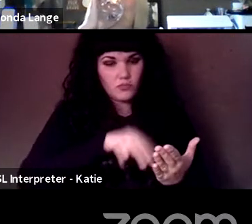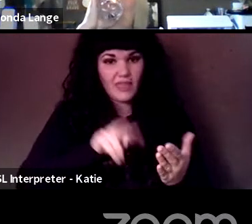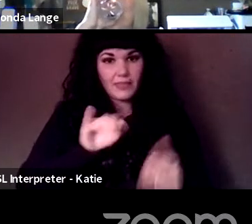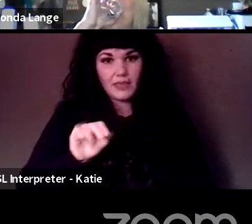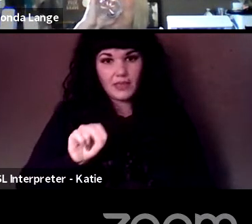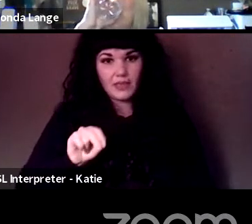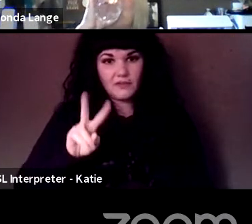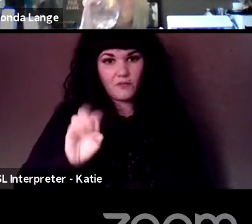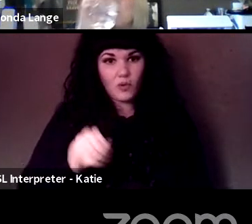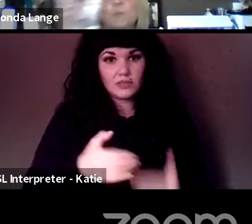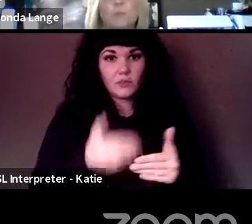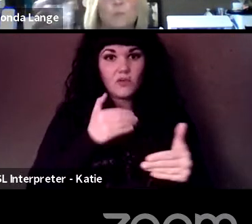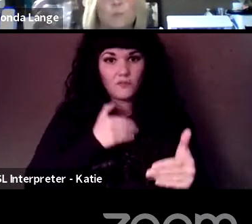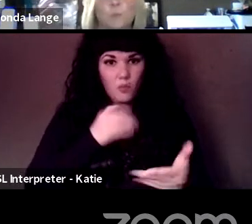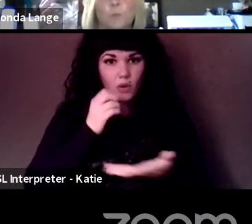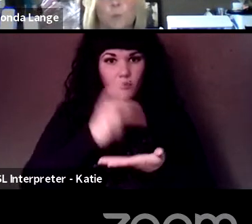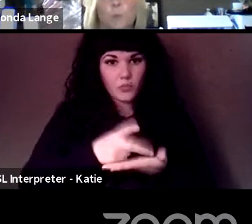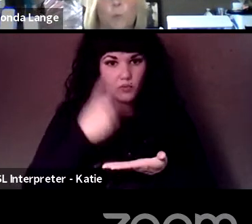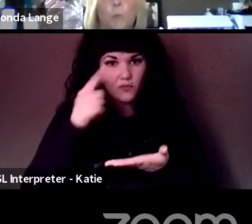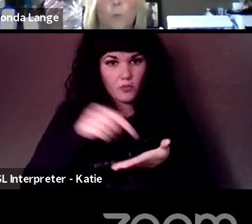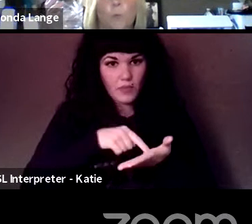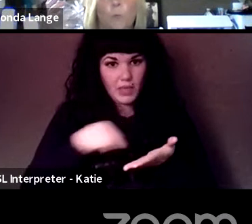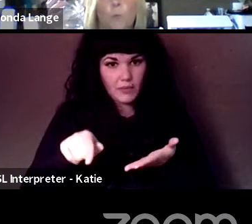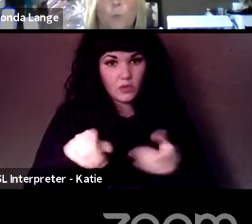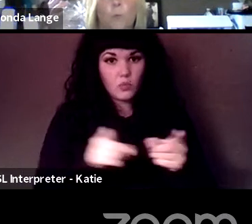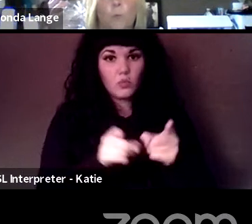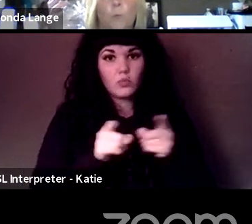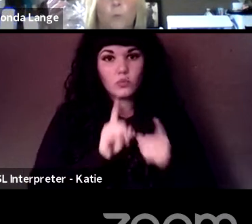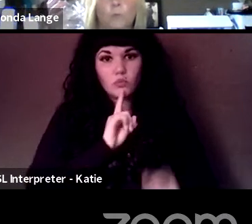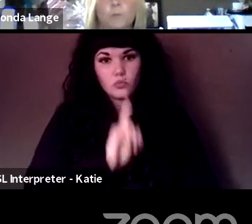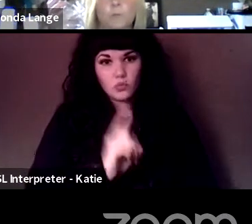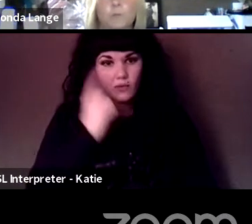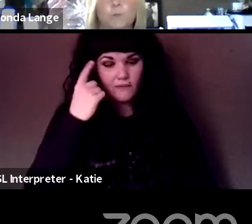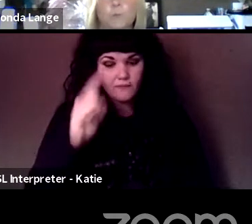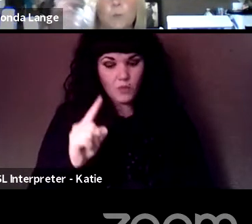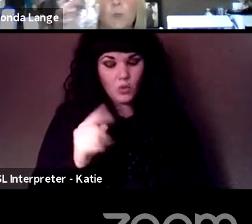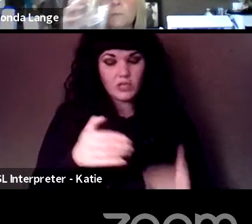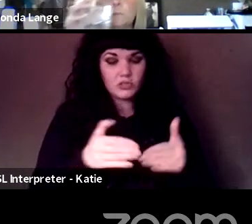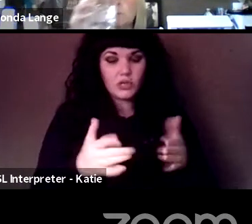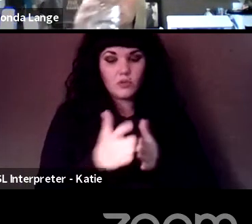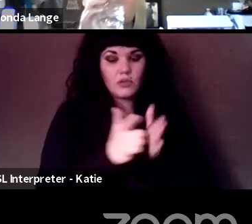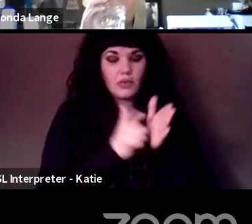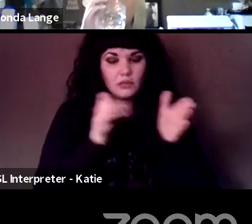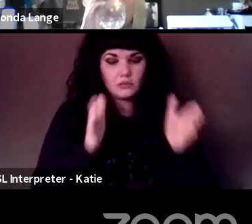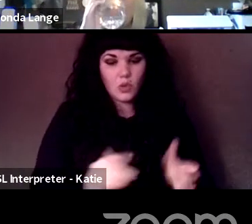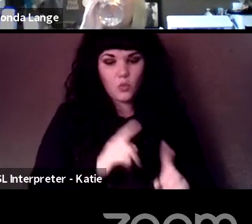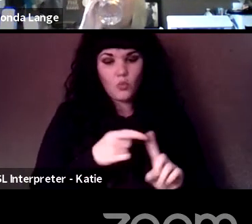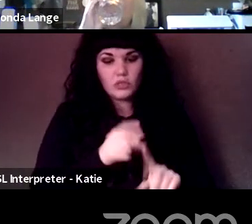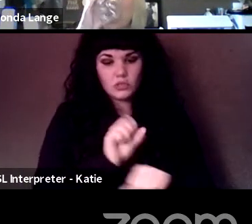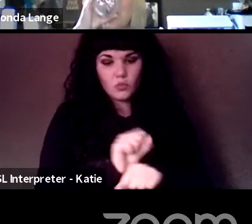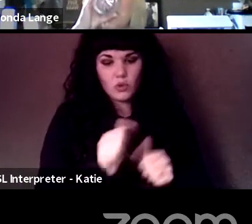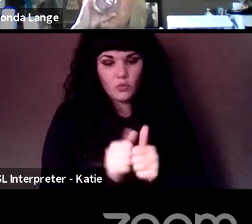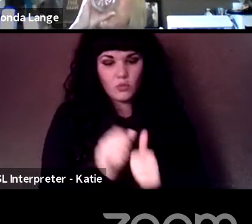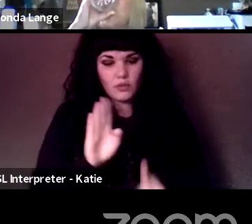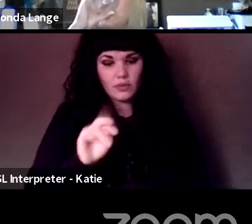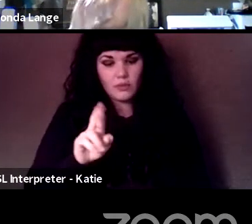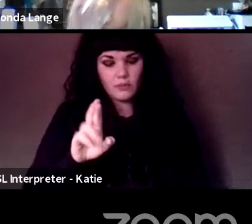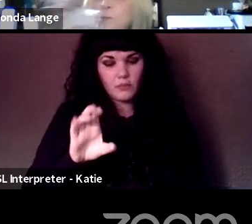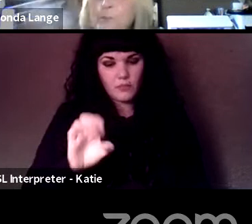also happens in the case of our general counsel when she's working with Bruce Adelson from Federal Compliance, that